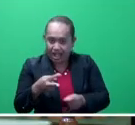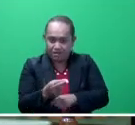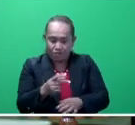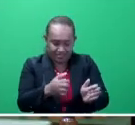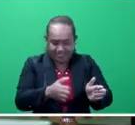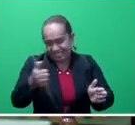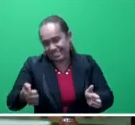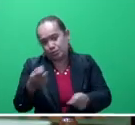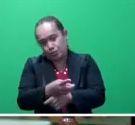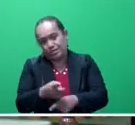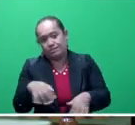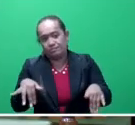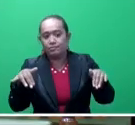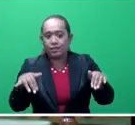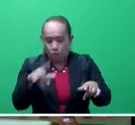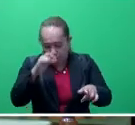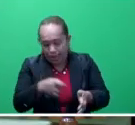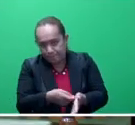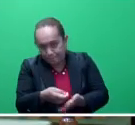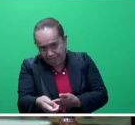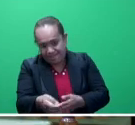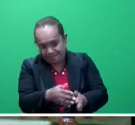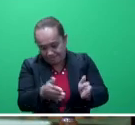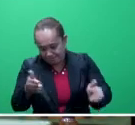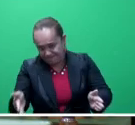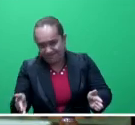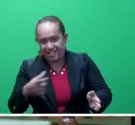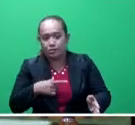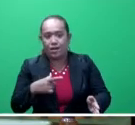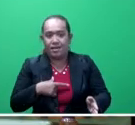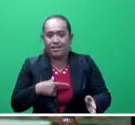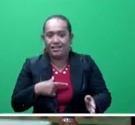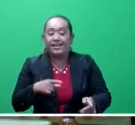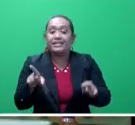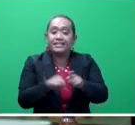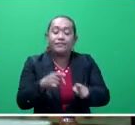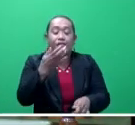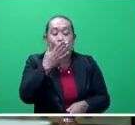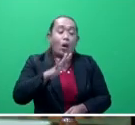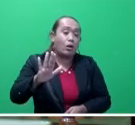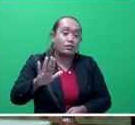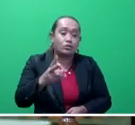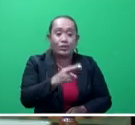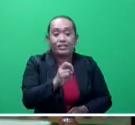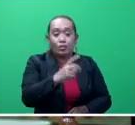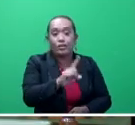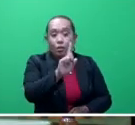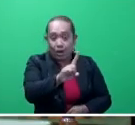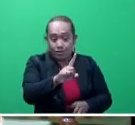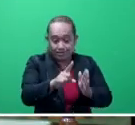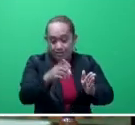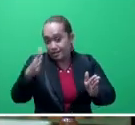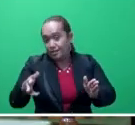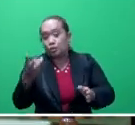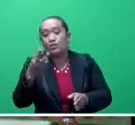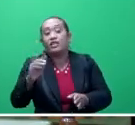will be provided for 6 months from 1 August 2021 to 31 January 2022 before it is